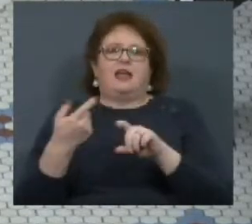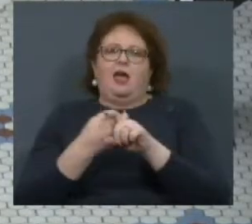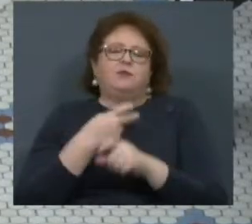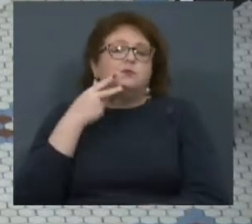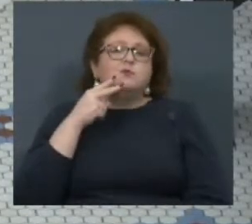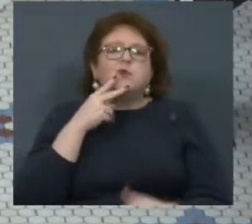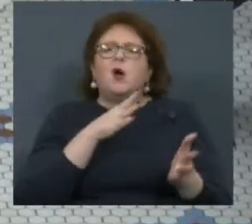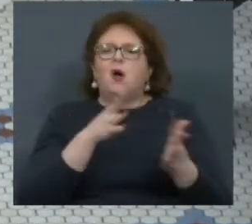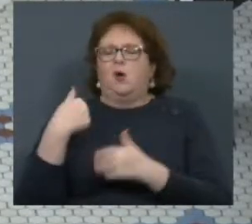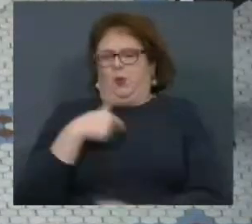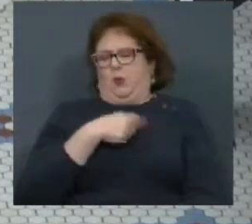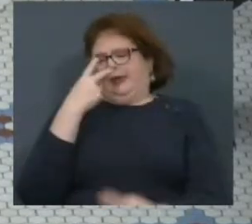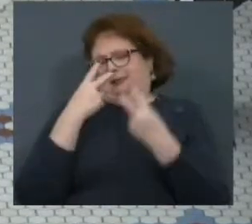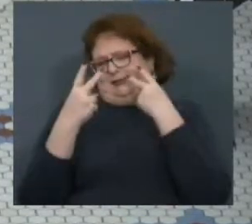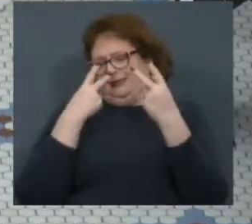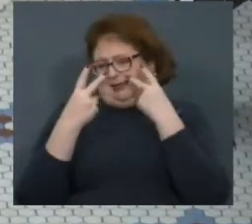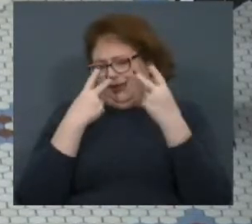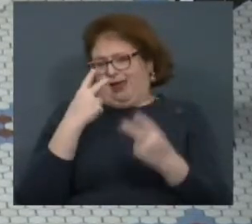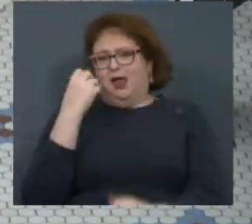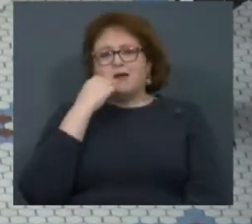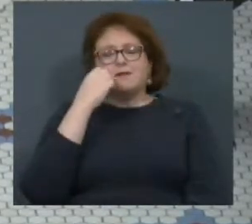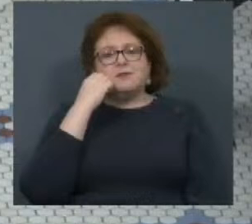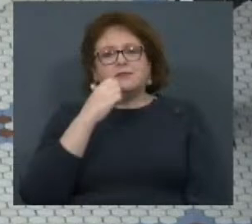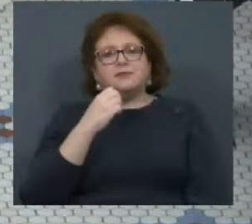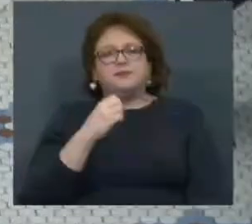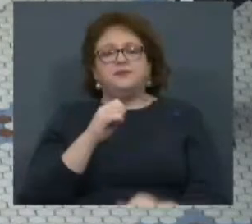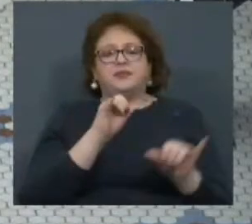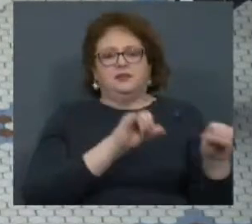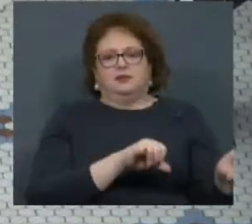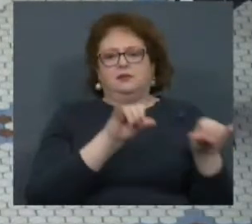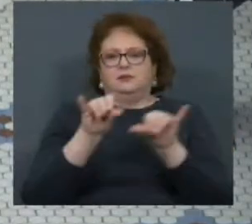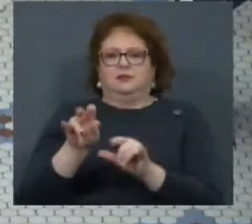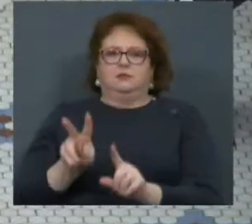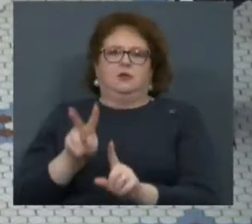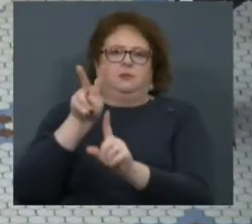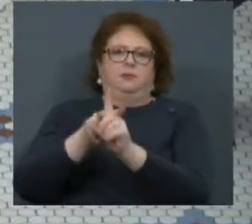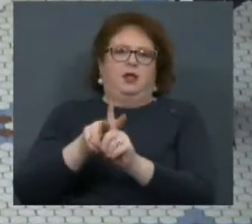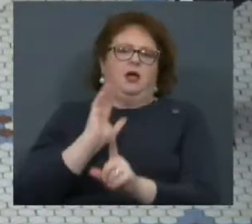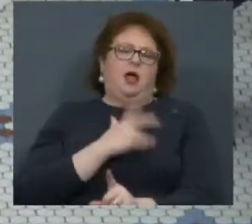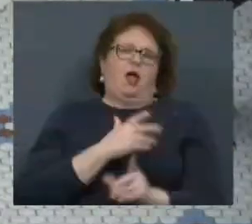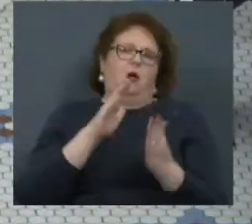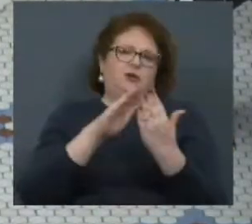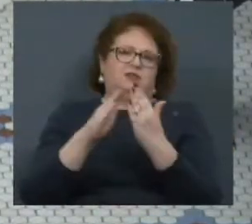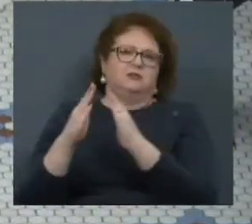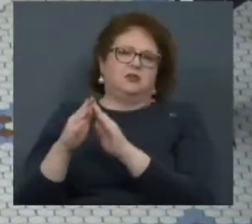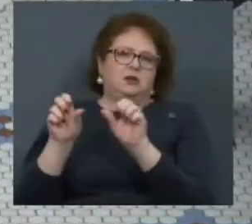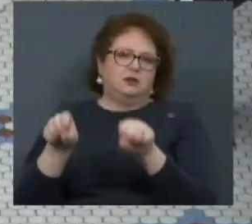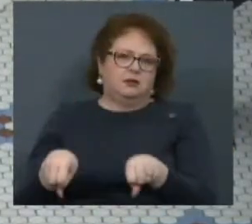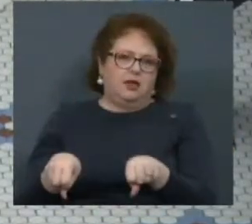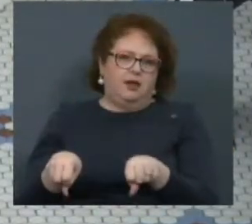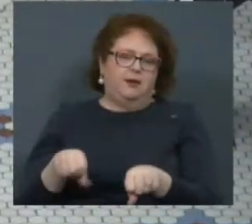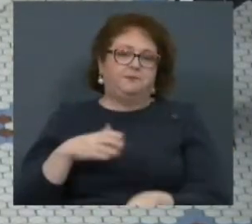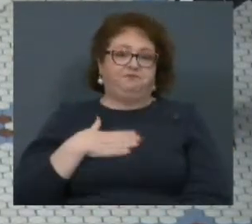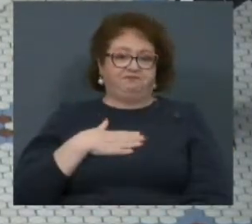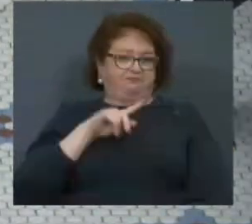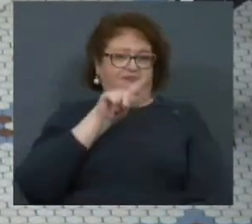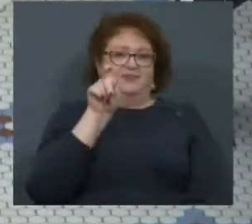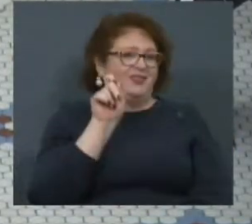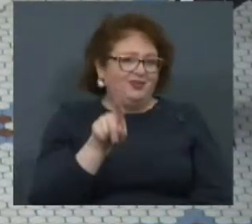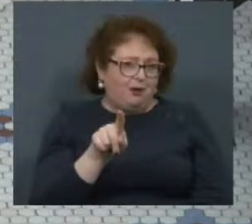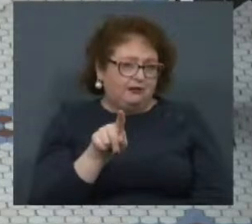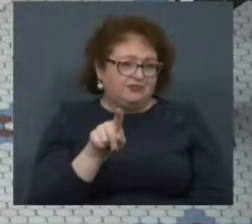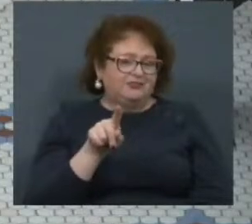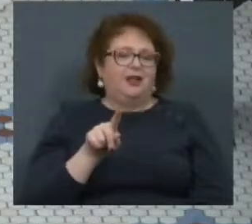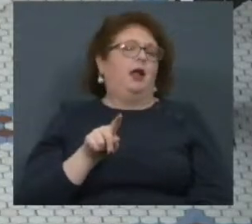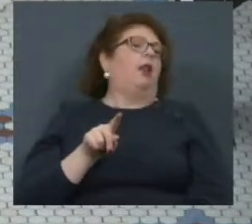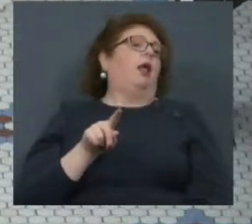day. The same principles can be applied to our city. My only question, rhetorical of course, is will you give